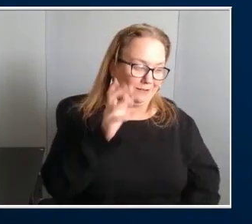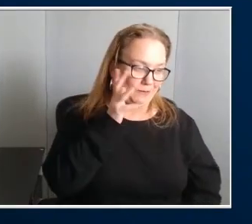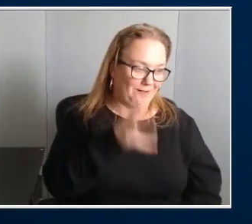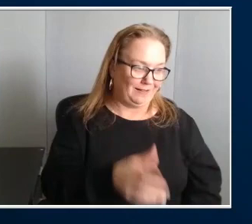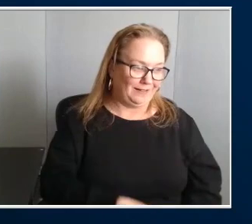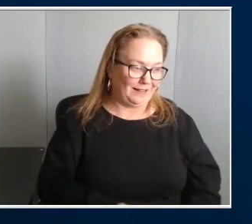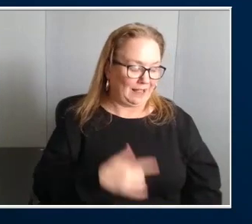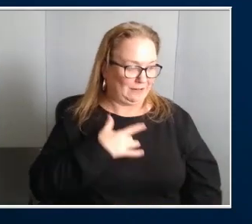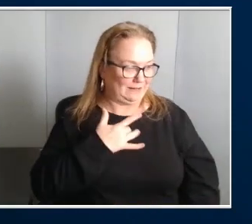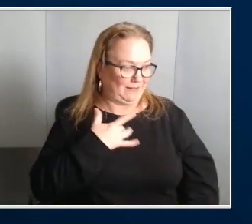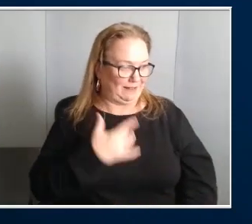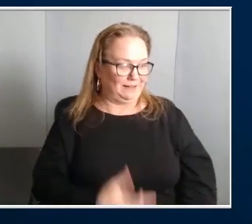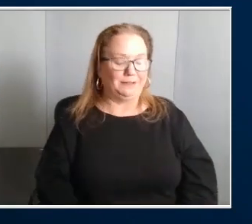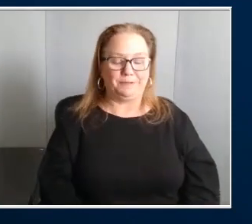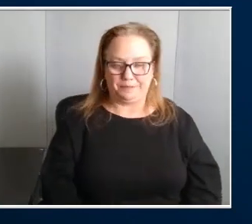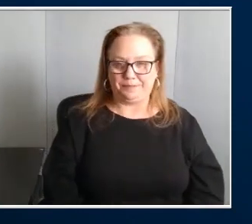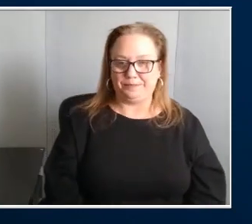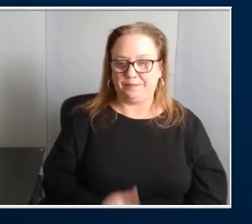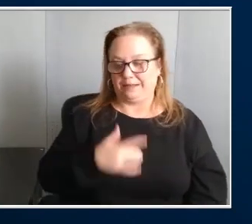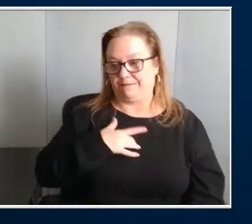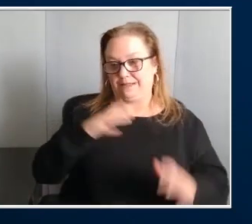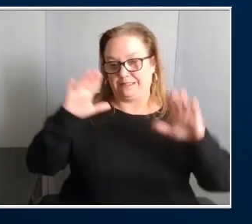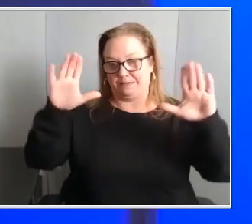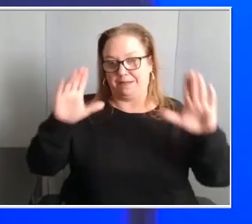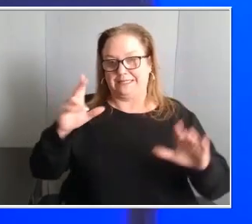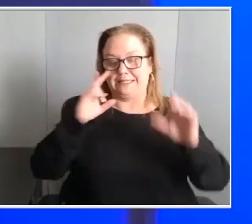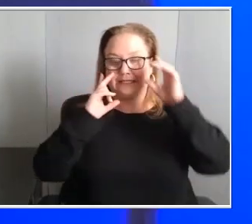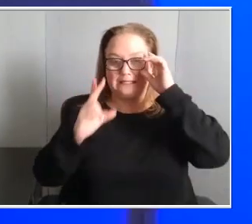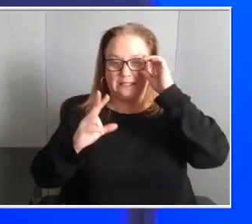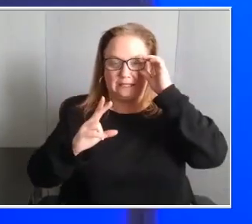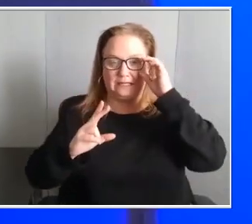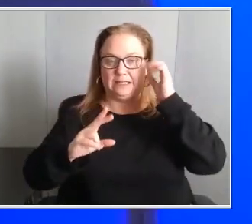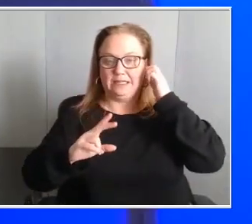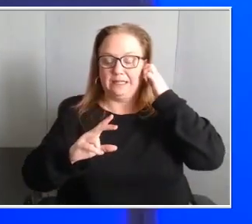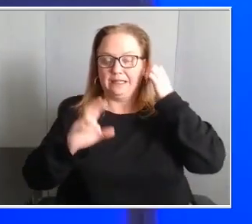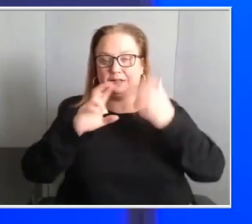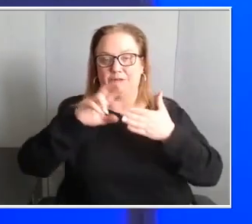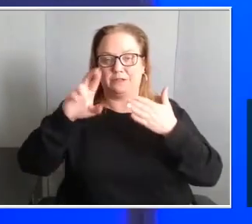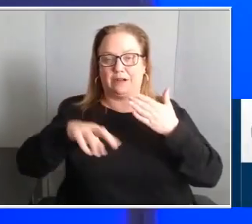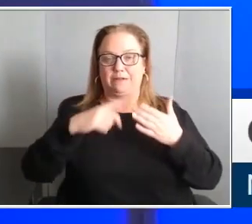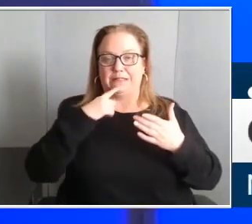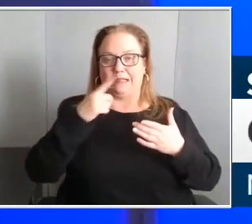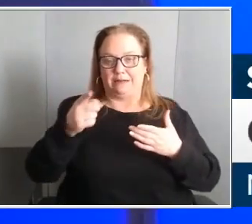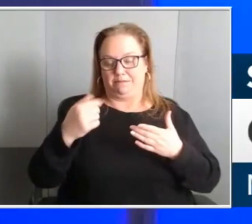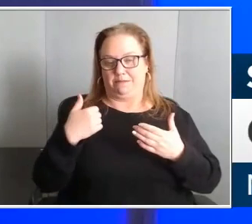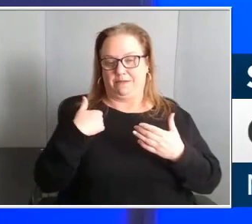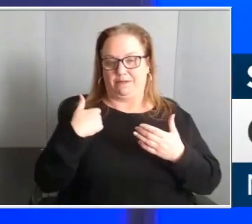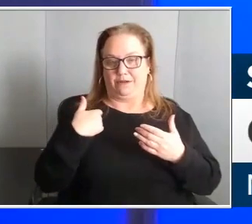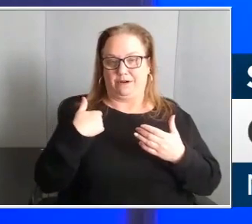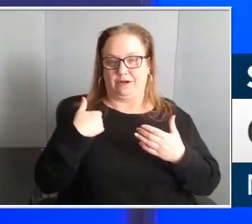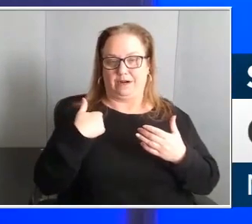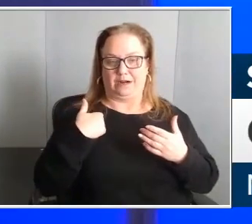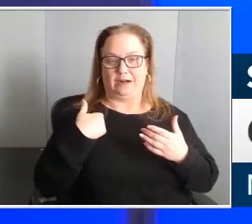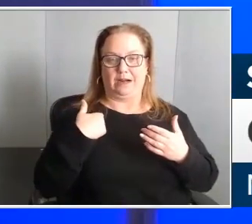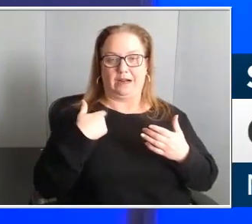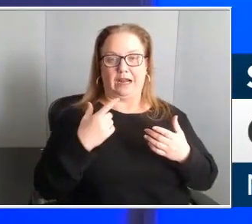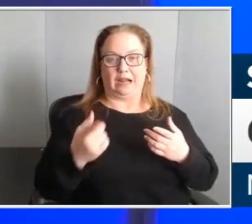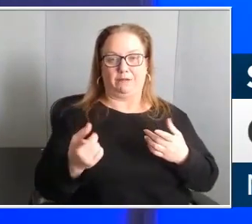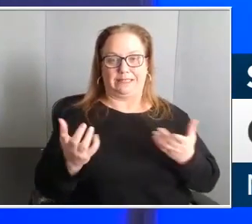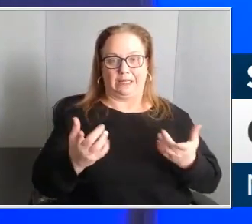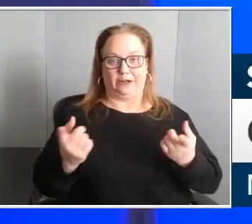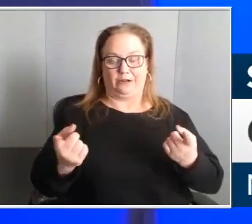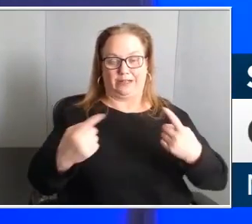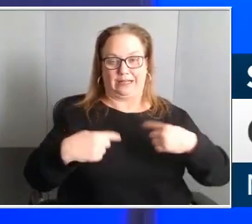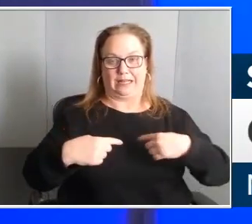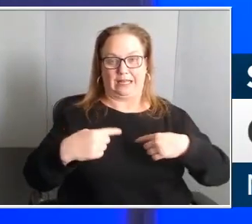feel? It feels amazing to see, this kind of outcome. I was telling them earlier that I was here the day that he came in the